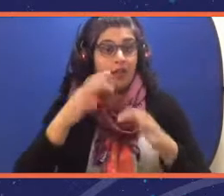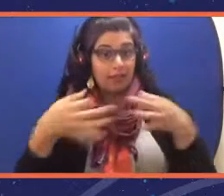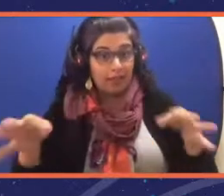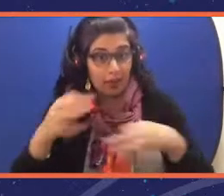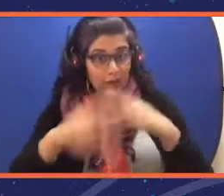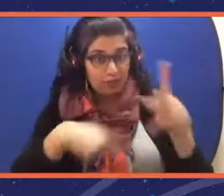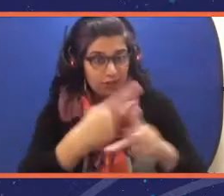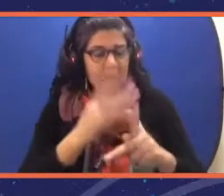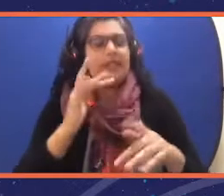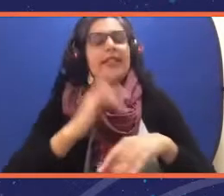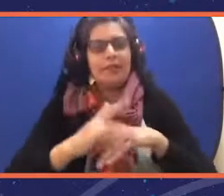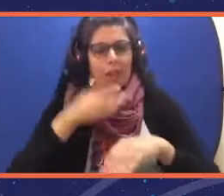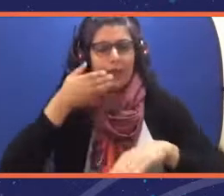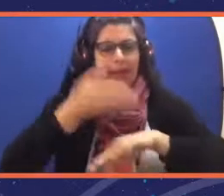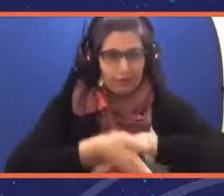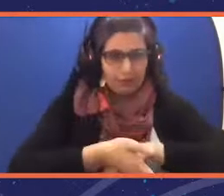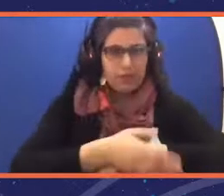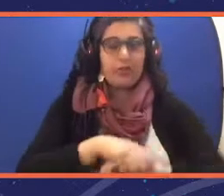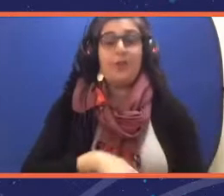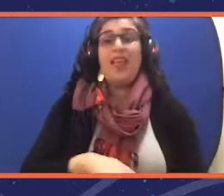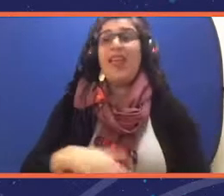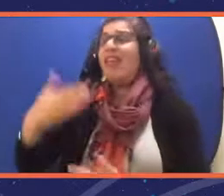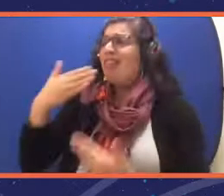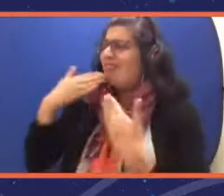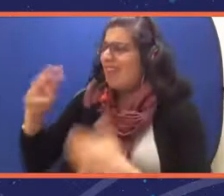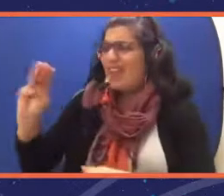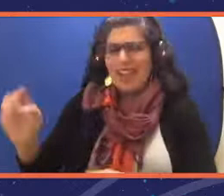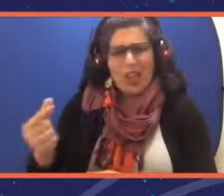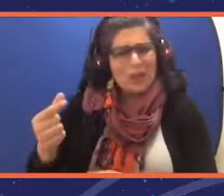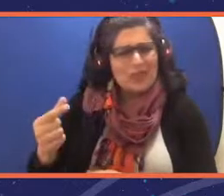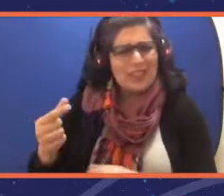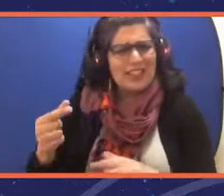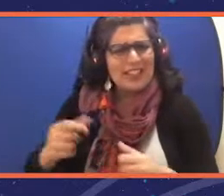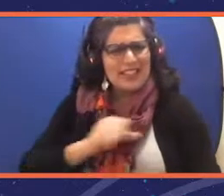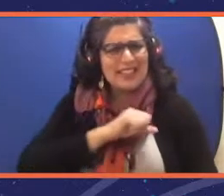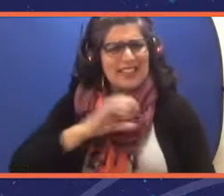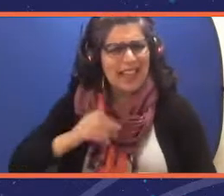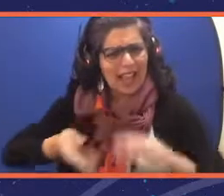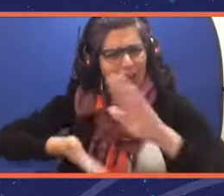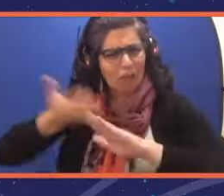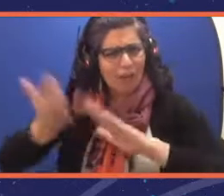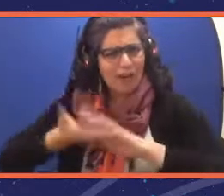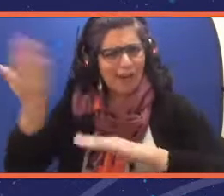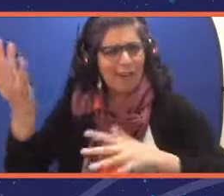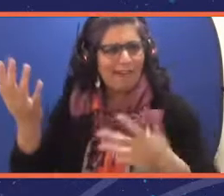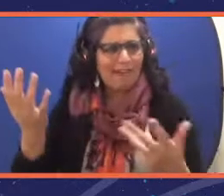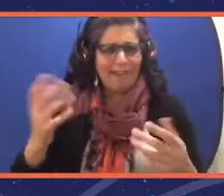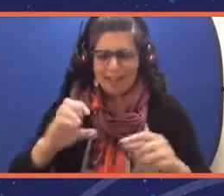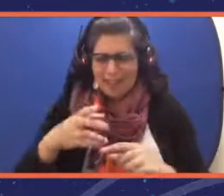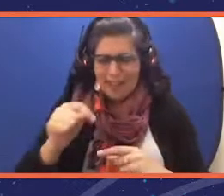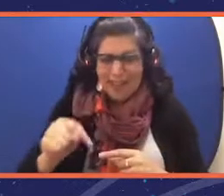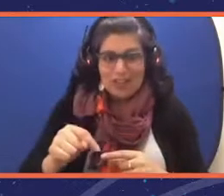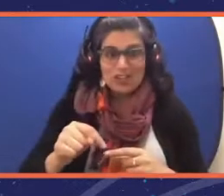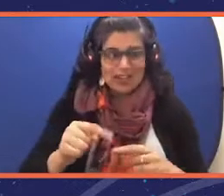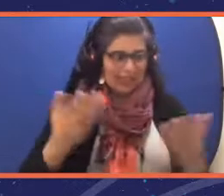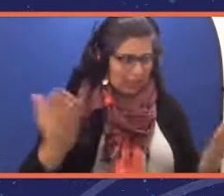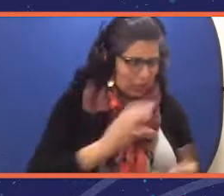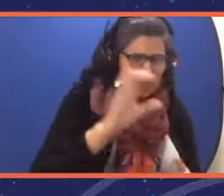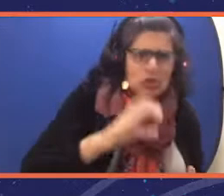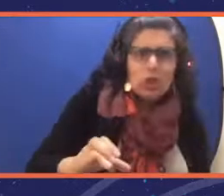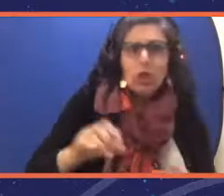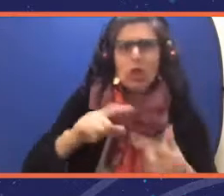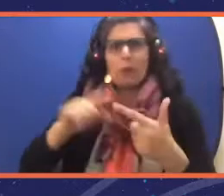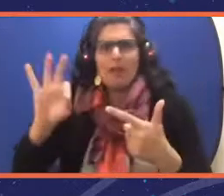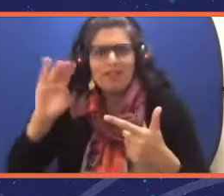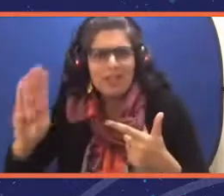Thank you to MG staff who are moderating the chat boxes here on Zoom, in Facebook, and on YouTube. On